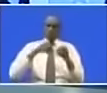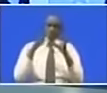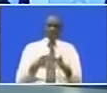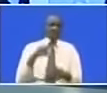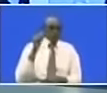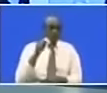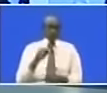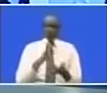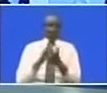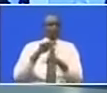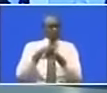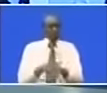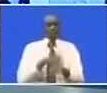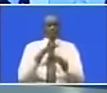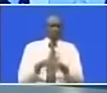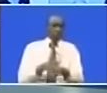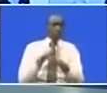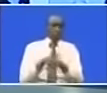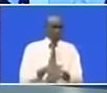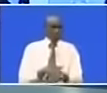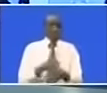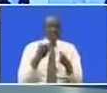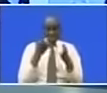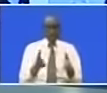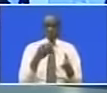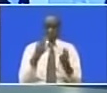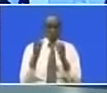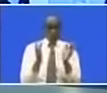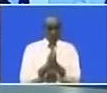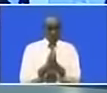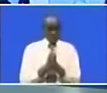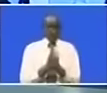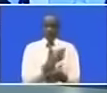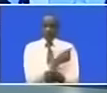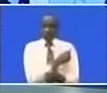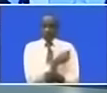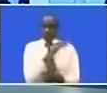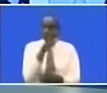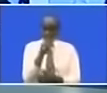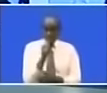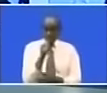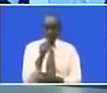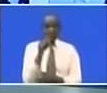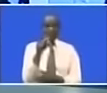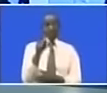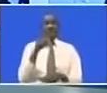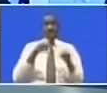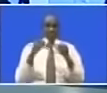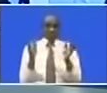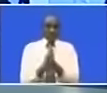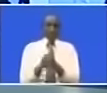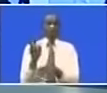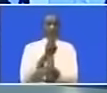the process quite tedious. Like you said, we'll be speaking to Dr. Lupa Ramadhani from the Coalition of Election Monitoring